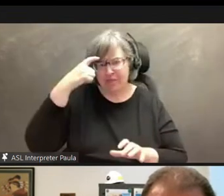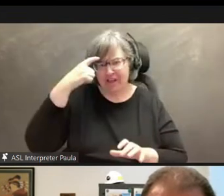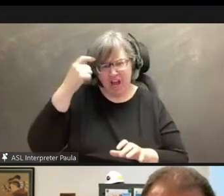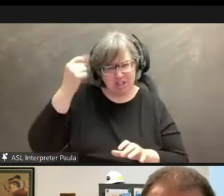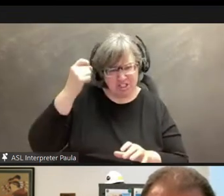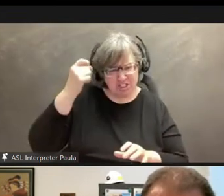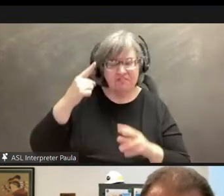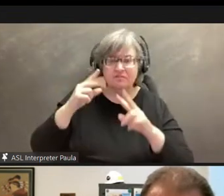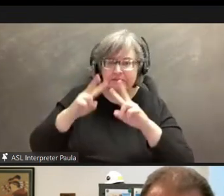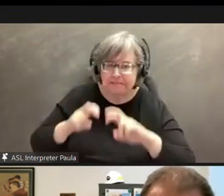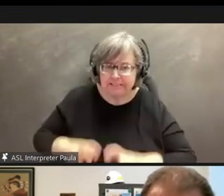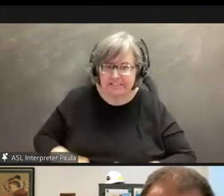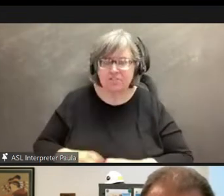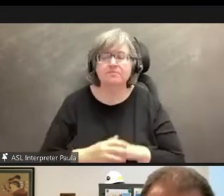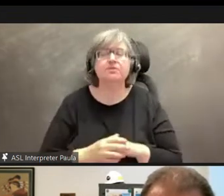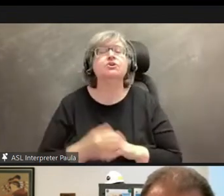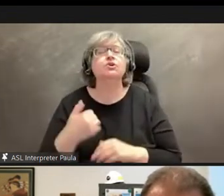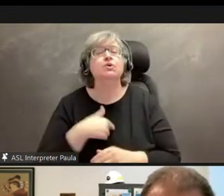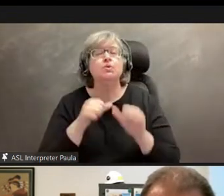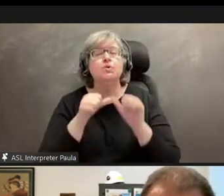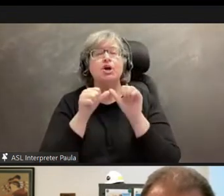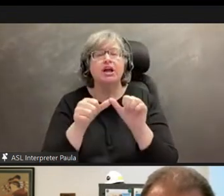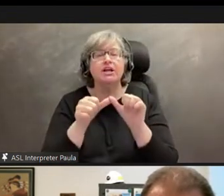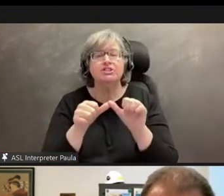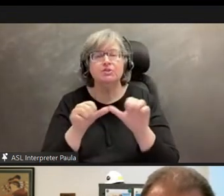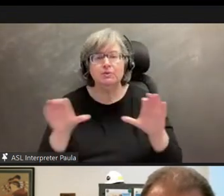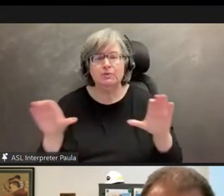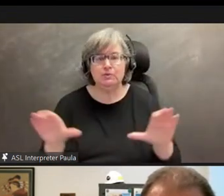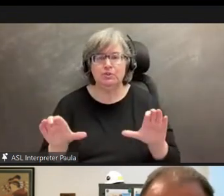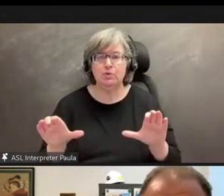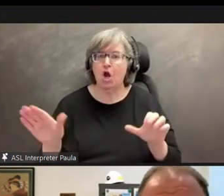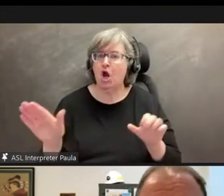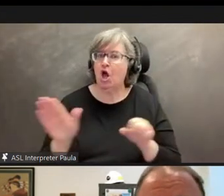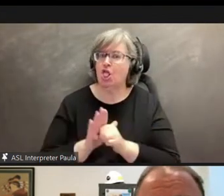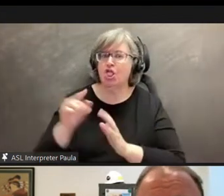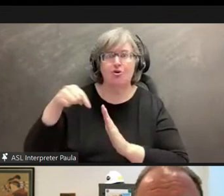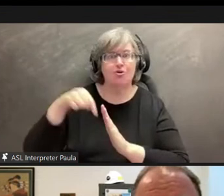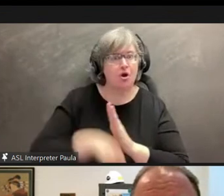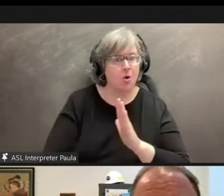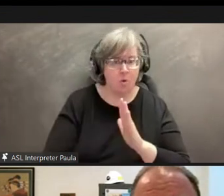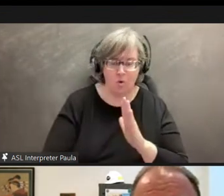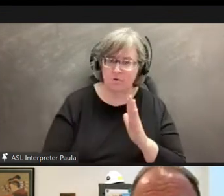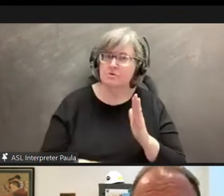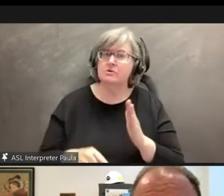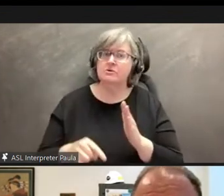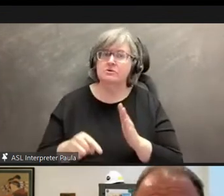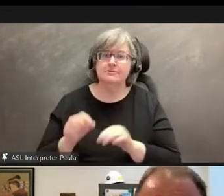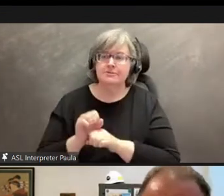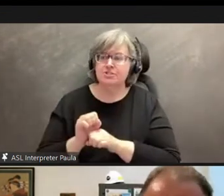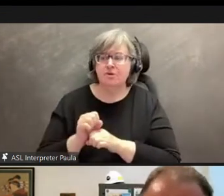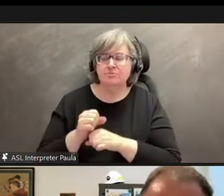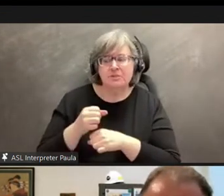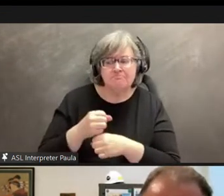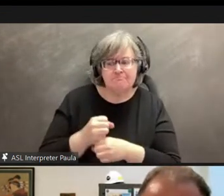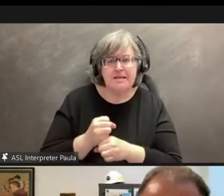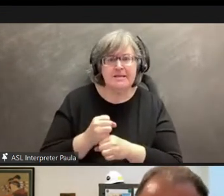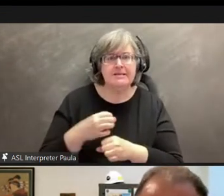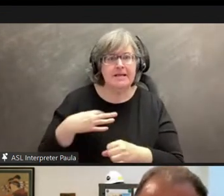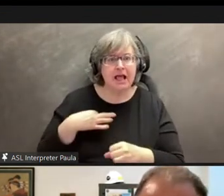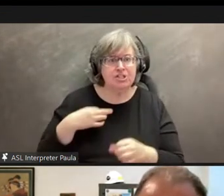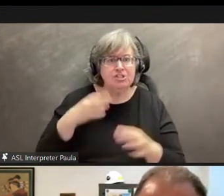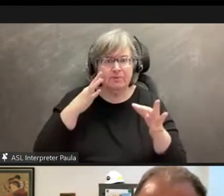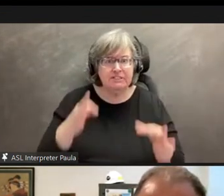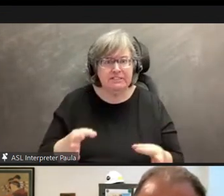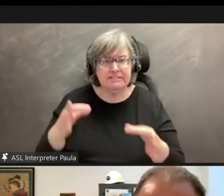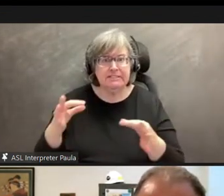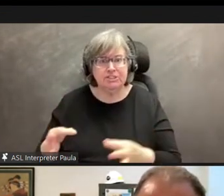assessments, and we continue to do a very thorough job in making proper eligibility decisions for